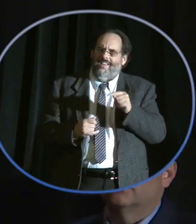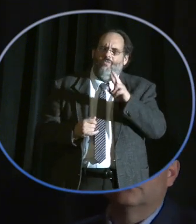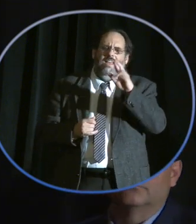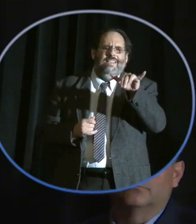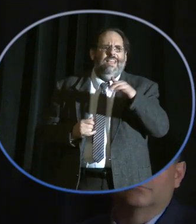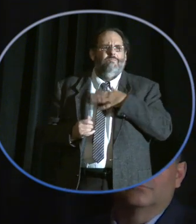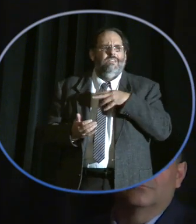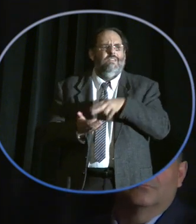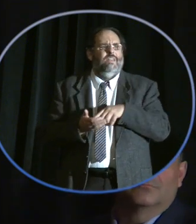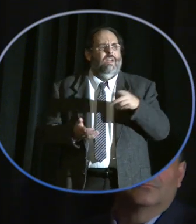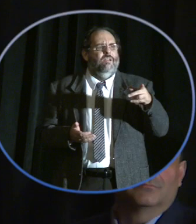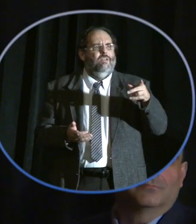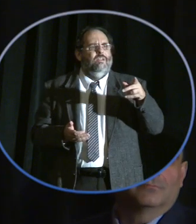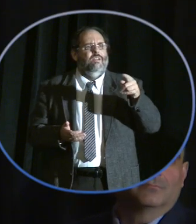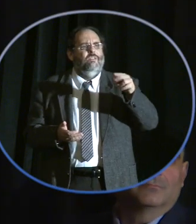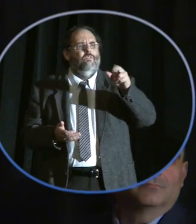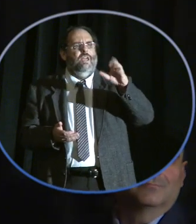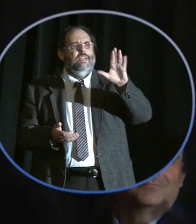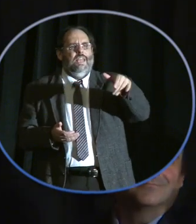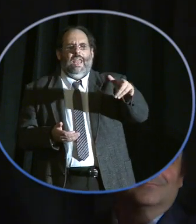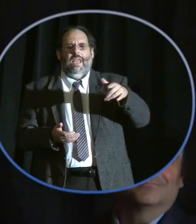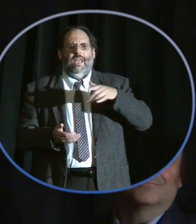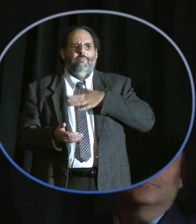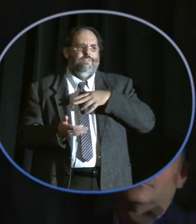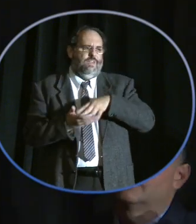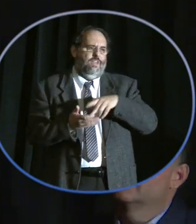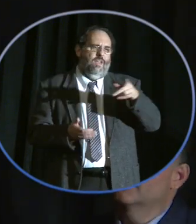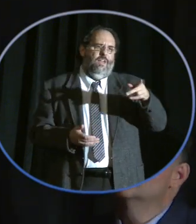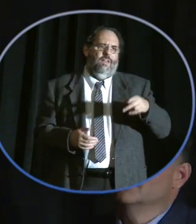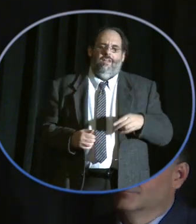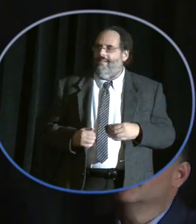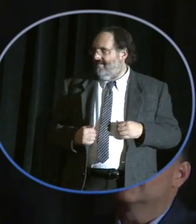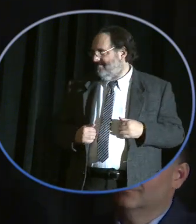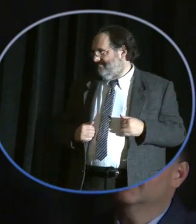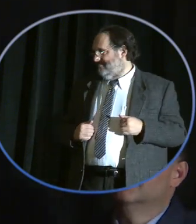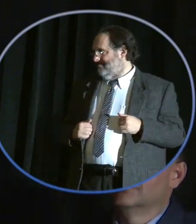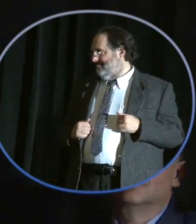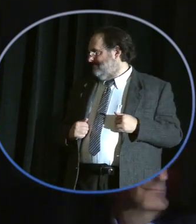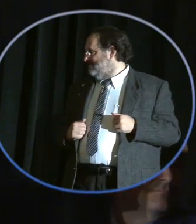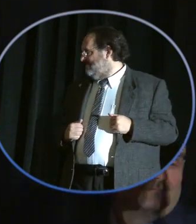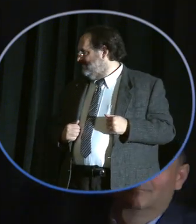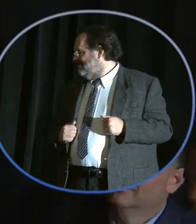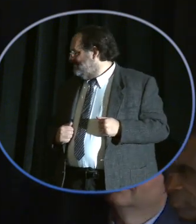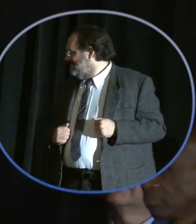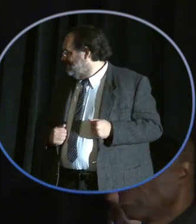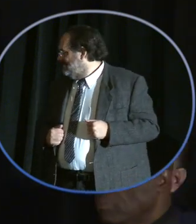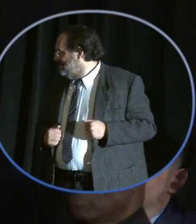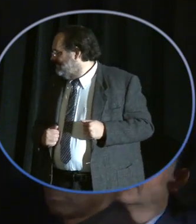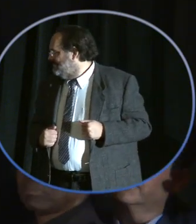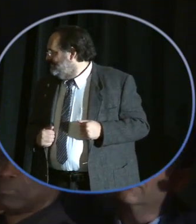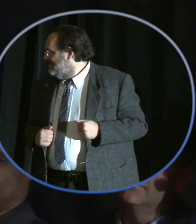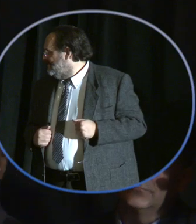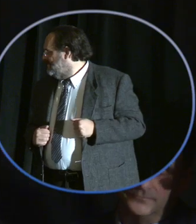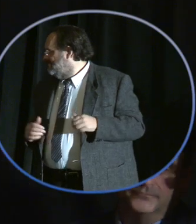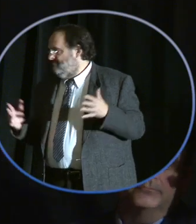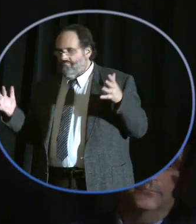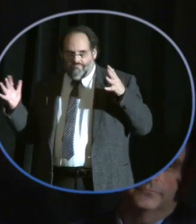up. Tracy, stand up. Doc, come here, man.